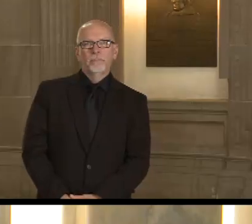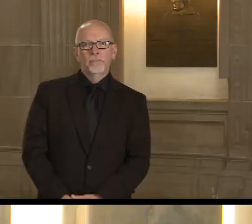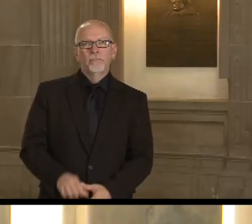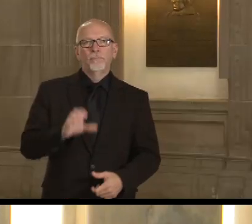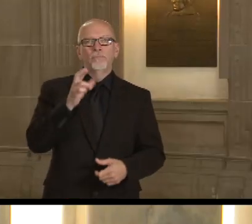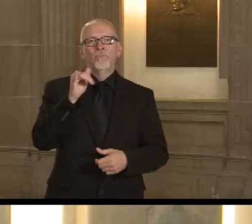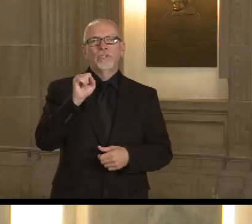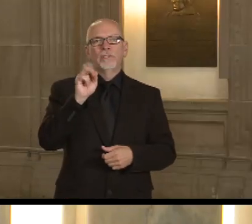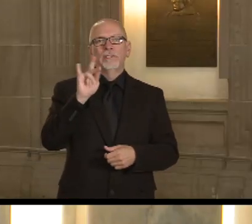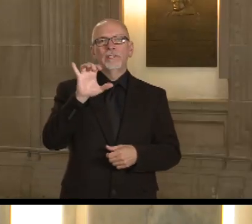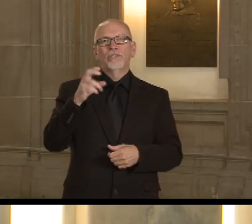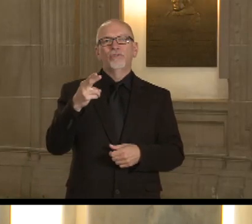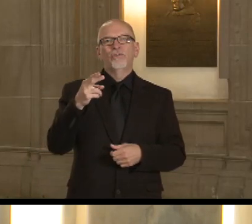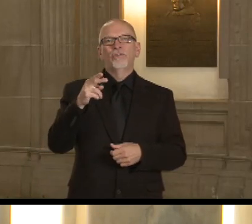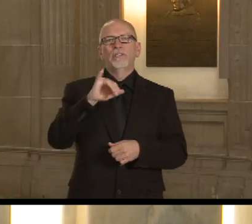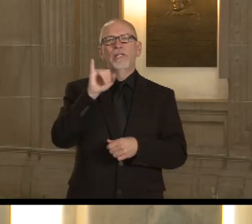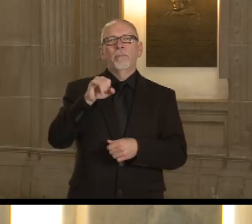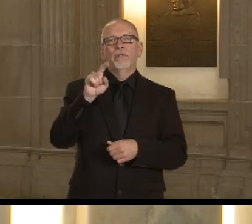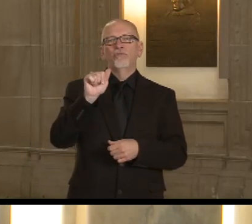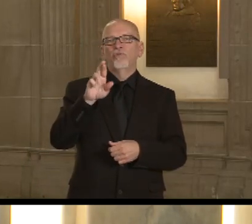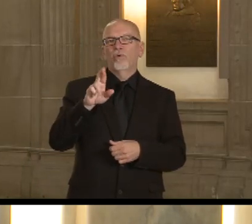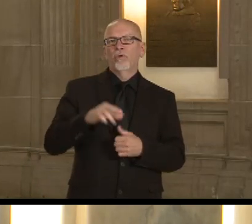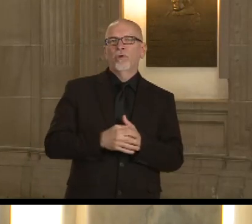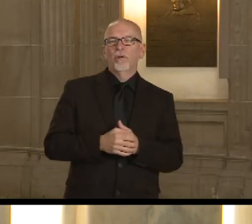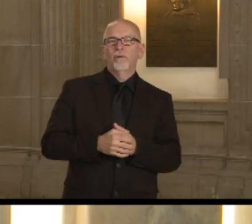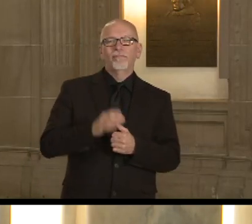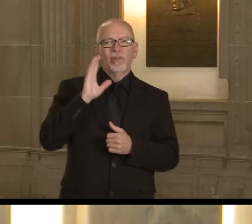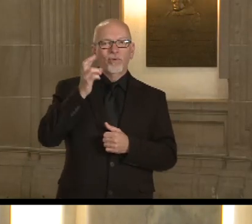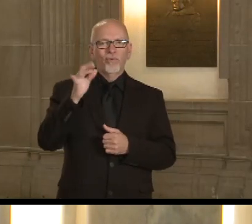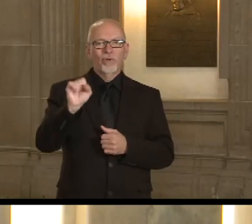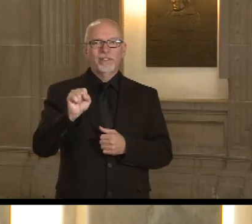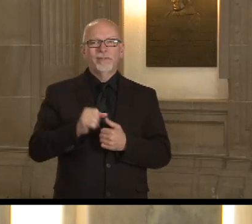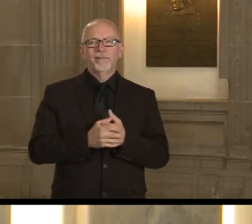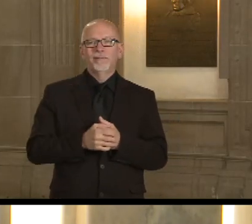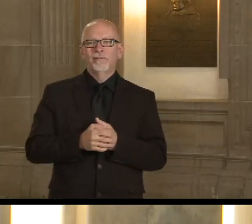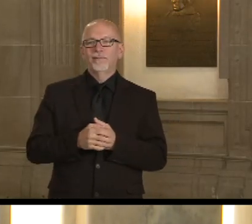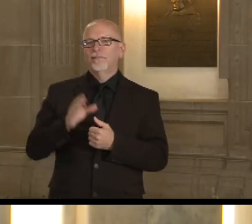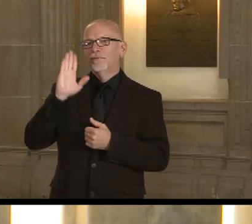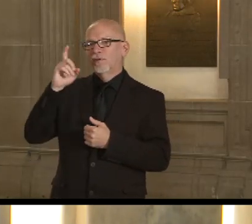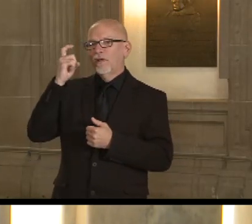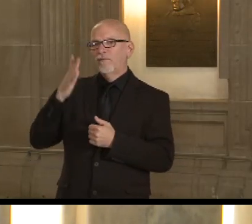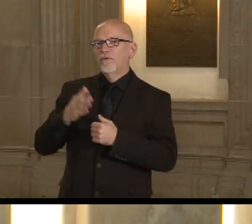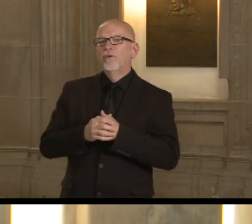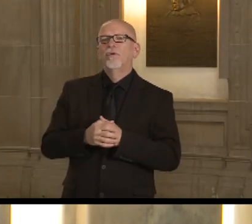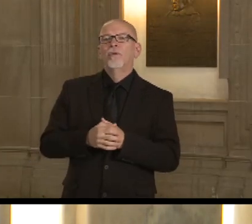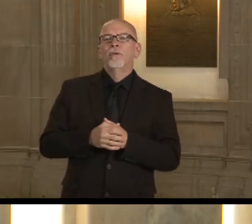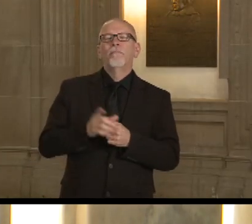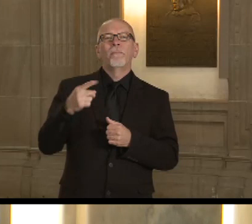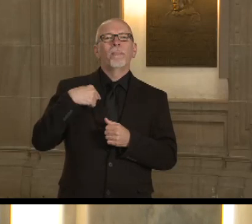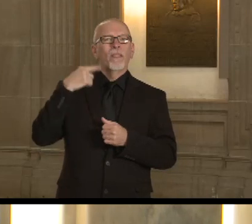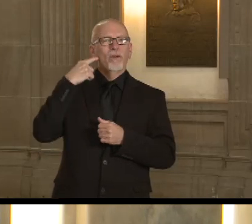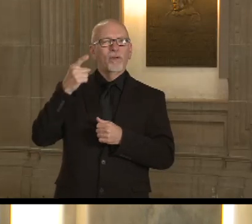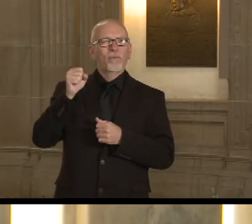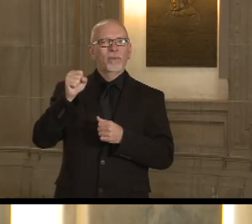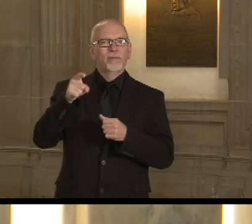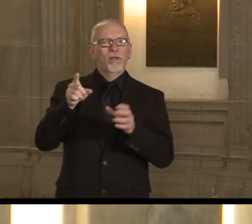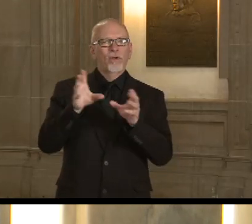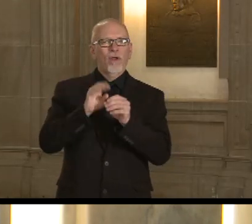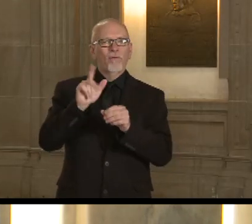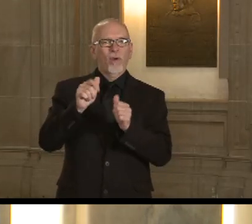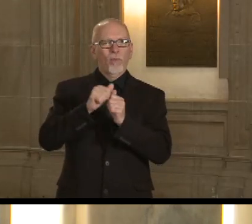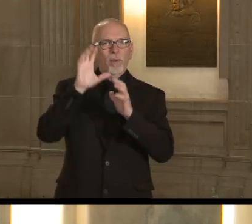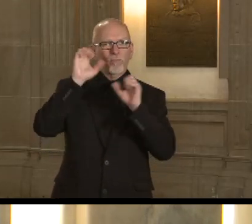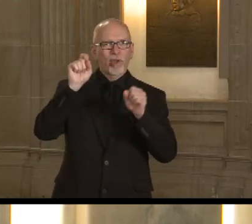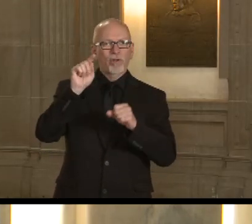Chris Sikich, the Indianapolis Star. Hello, Chris. Hello, Governor. I heard there was a conference call with